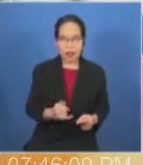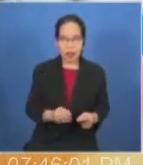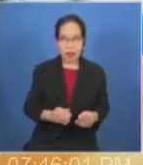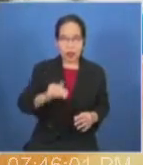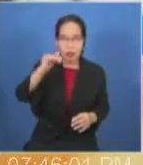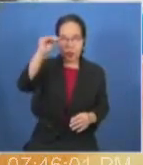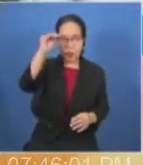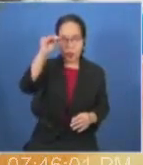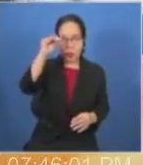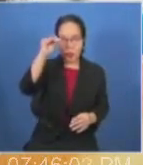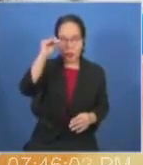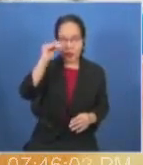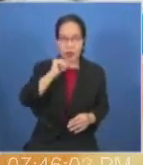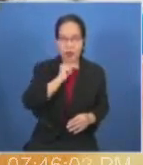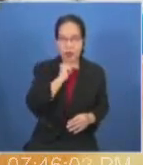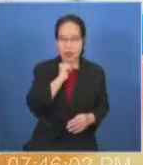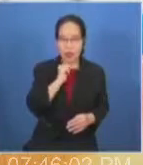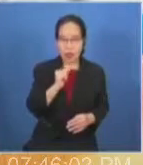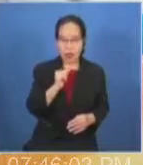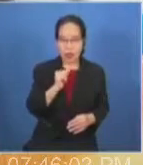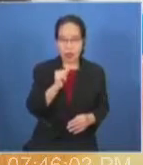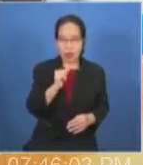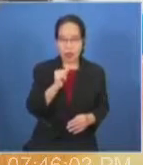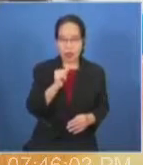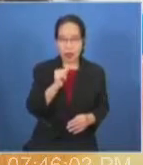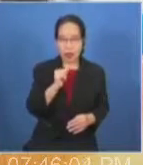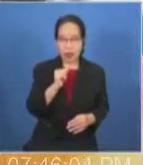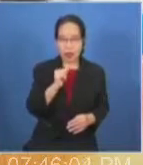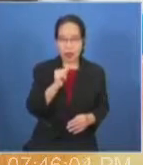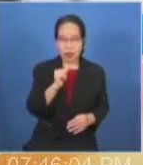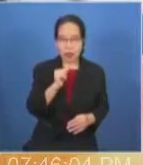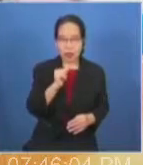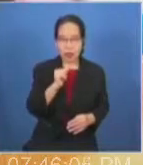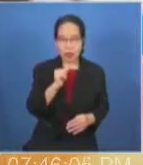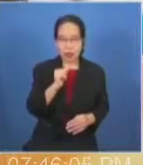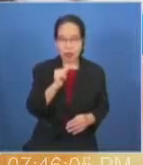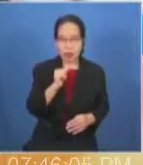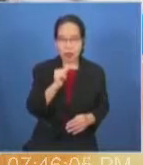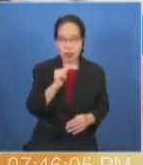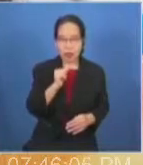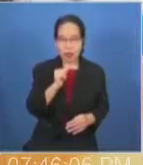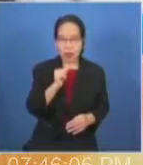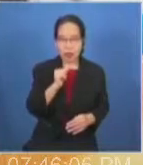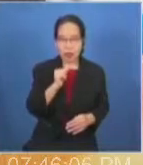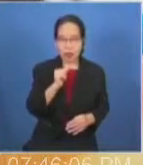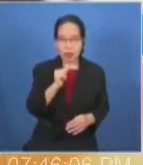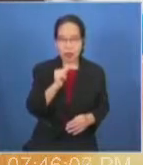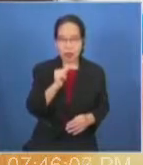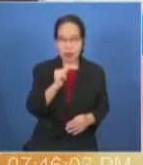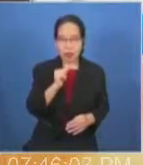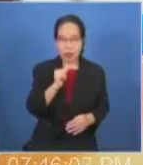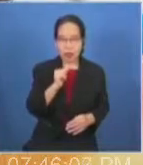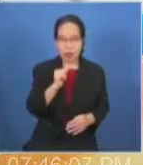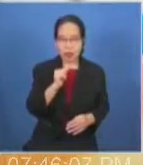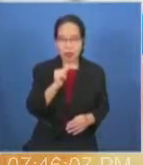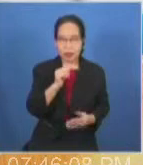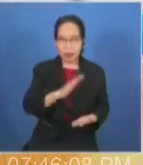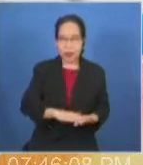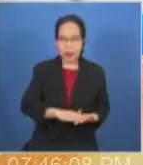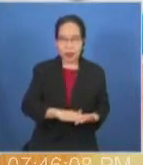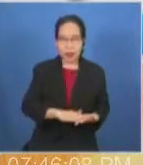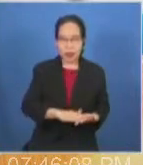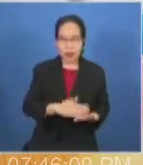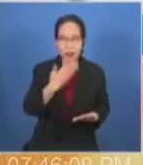even when they're studying and until they grow up, so that they would not be bad. They will be good